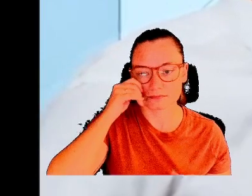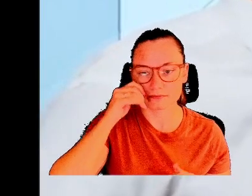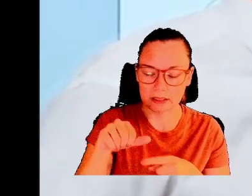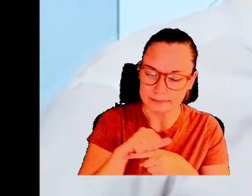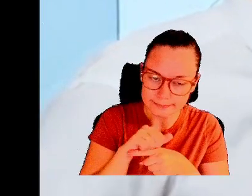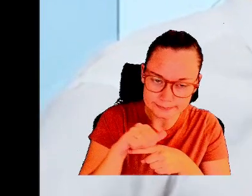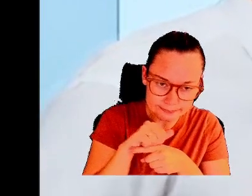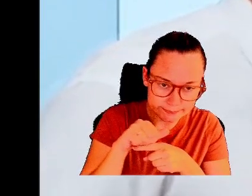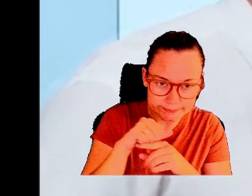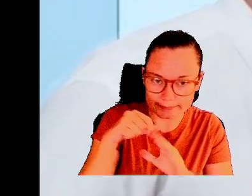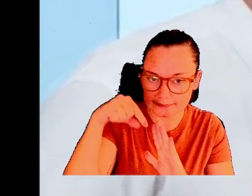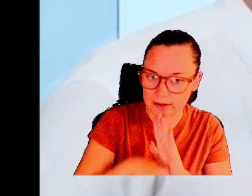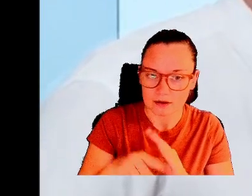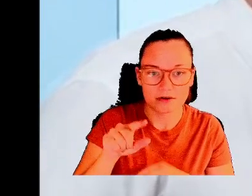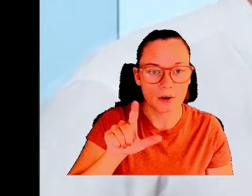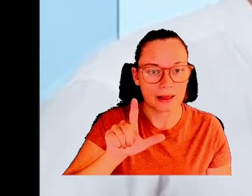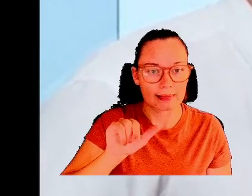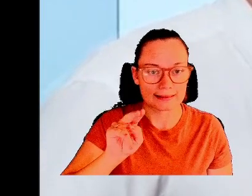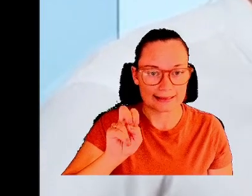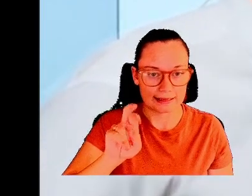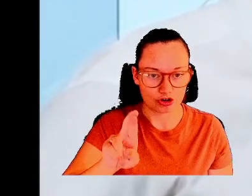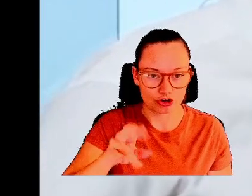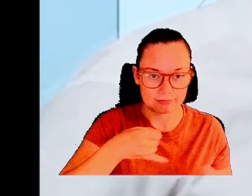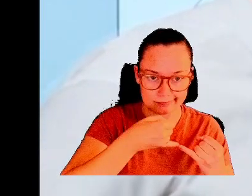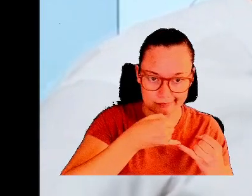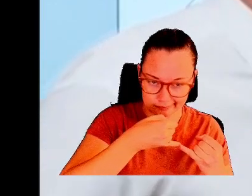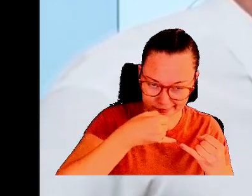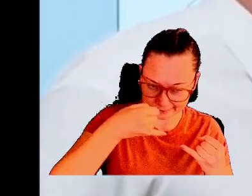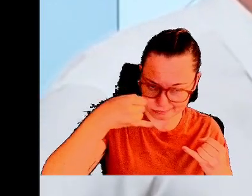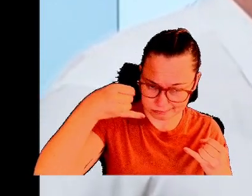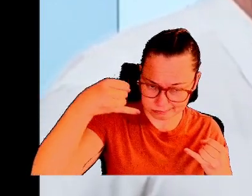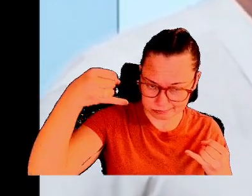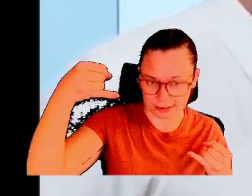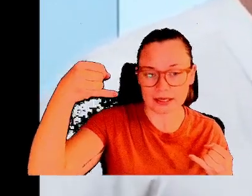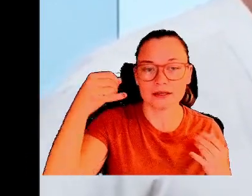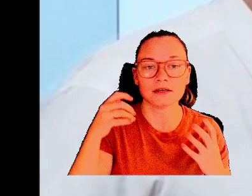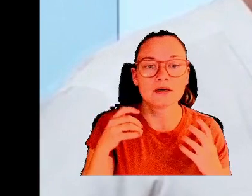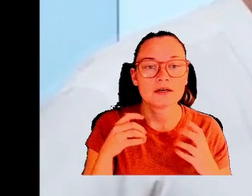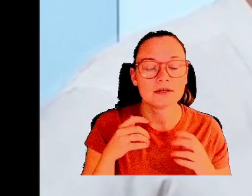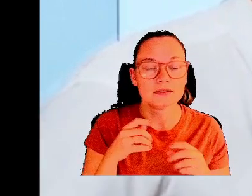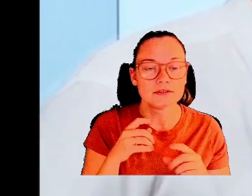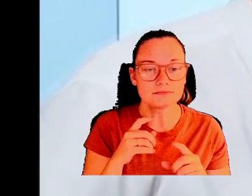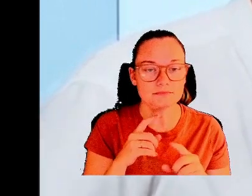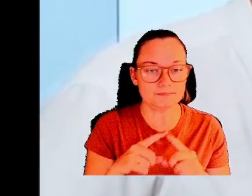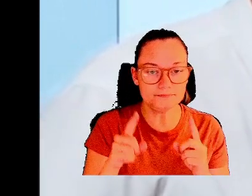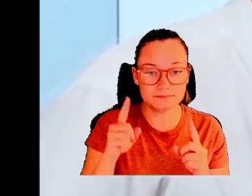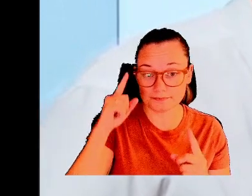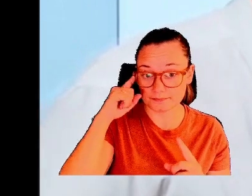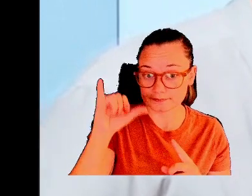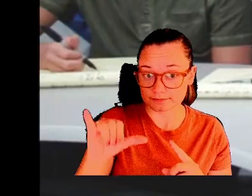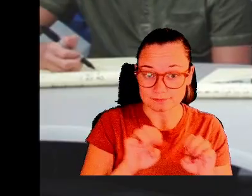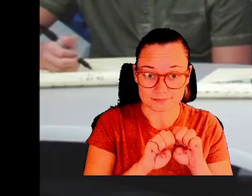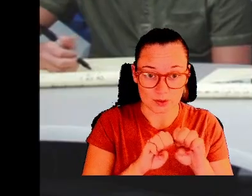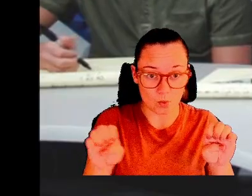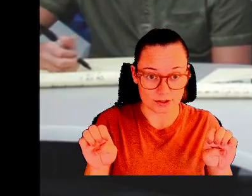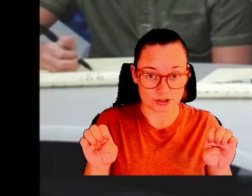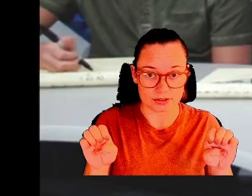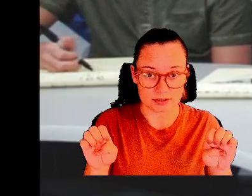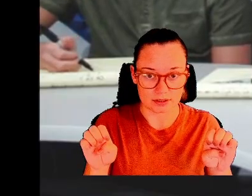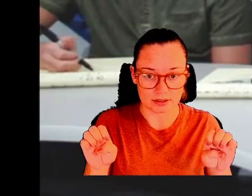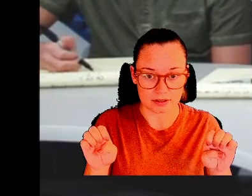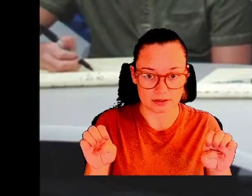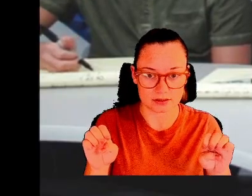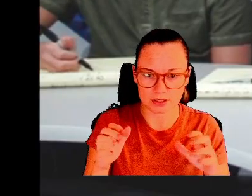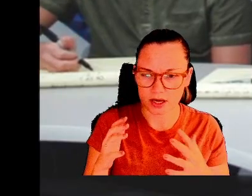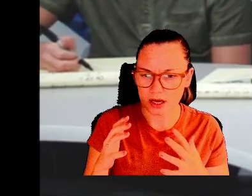linear functions. If you need to, think of the equation of this line. Becca? We're